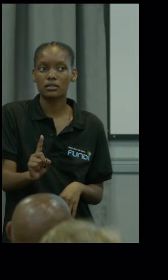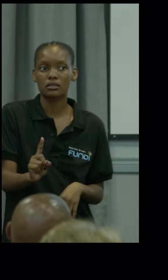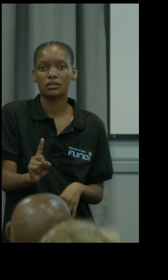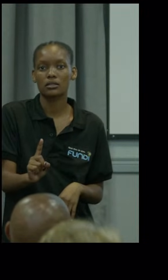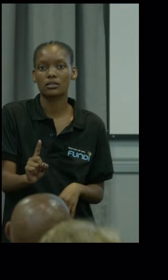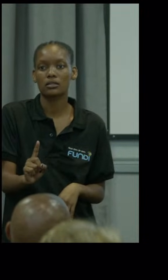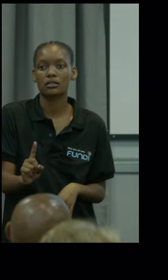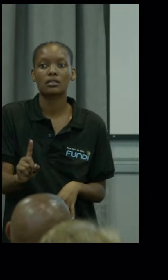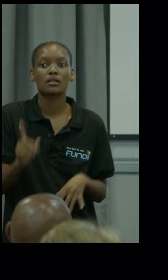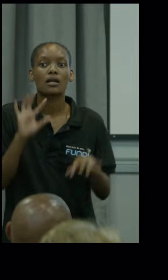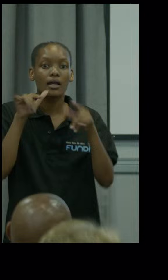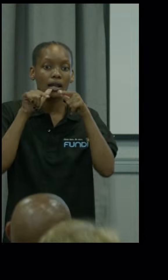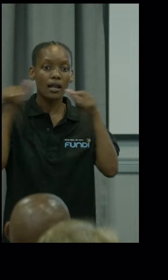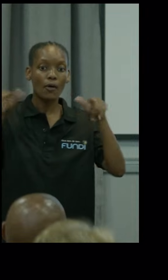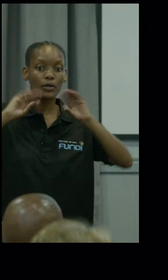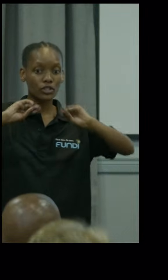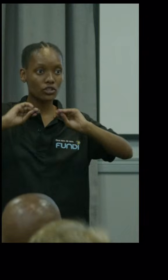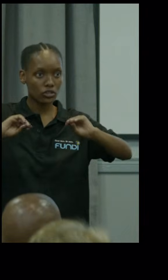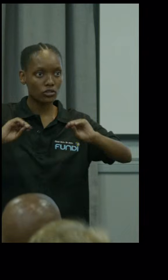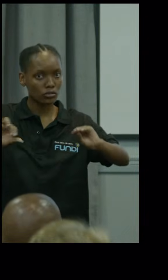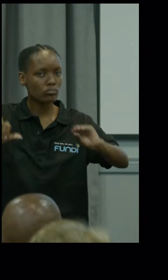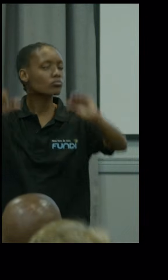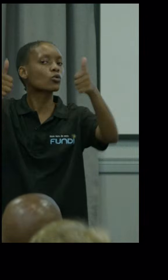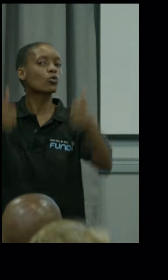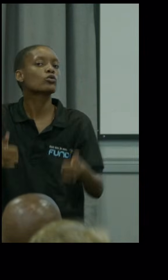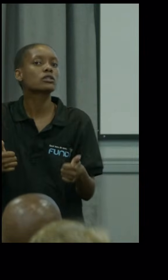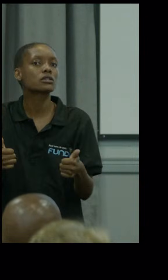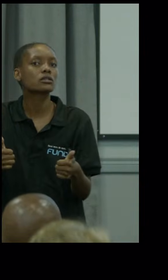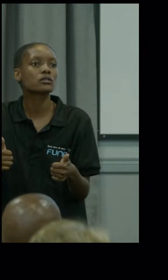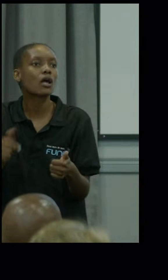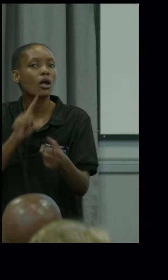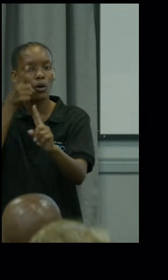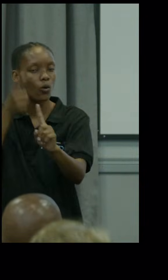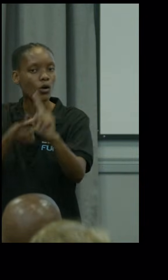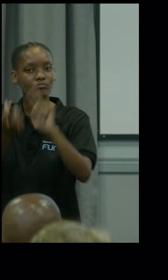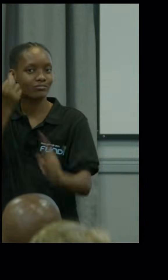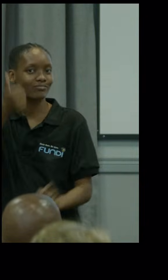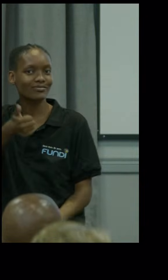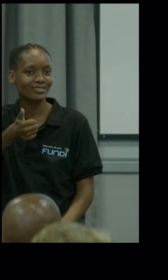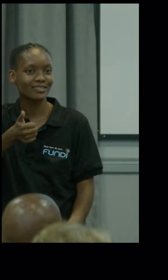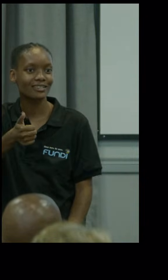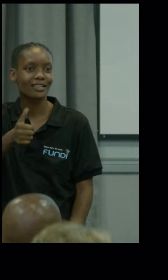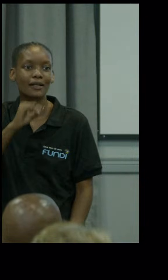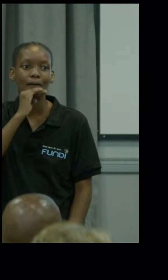are doing what they were intended to do, which is to be very